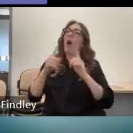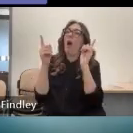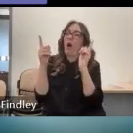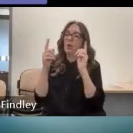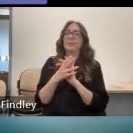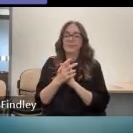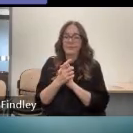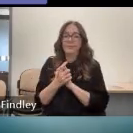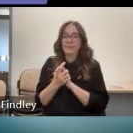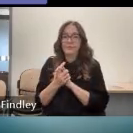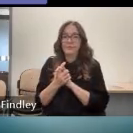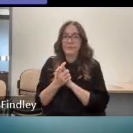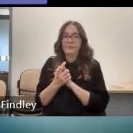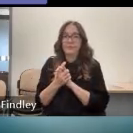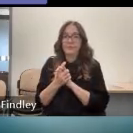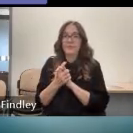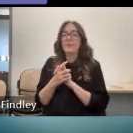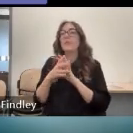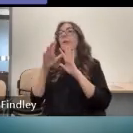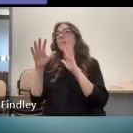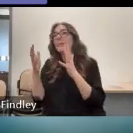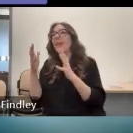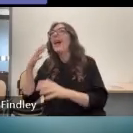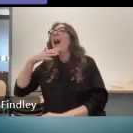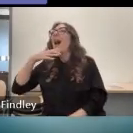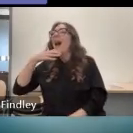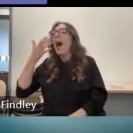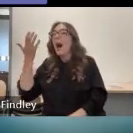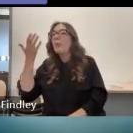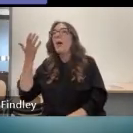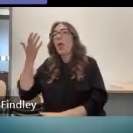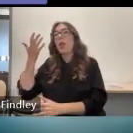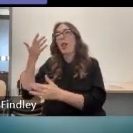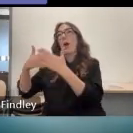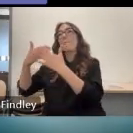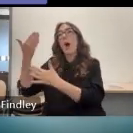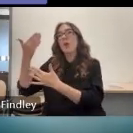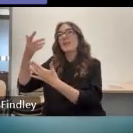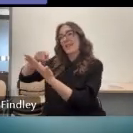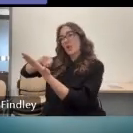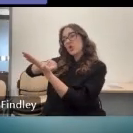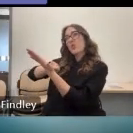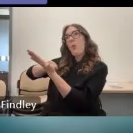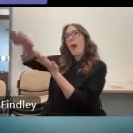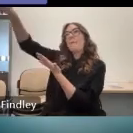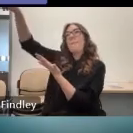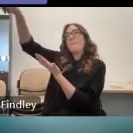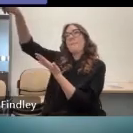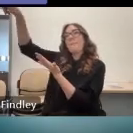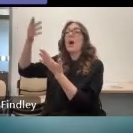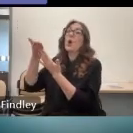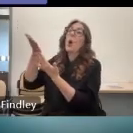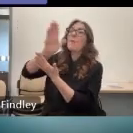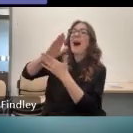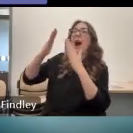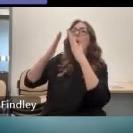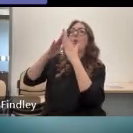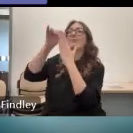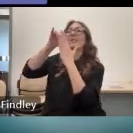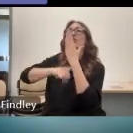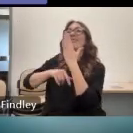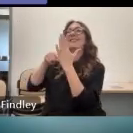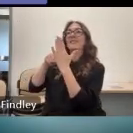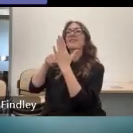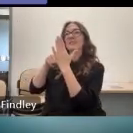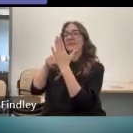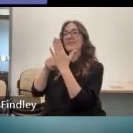like modern Apple phones, where you swipe up from the bottom to get to the home screen, the Android phone